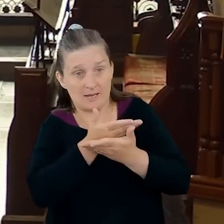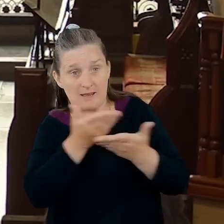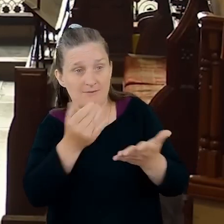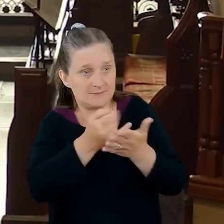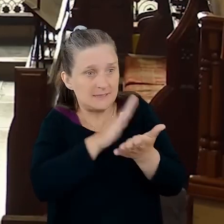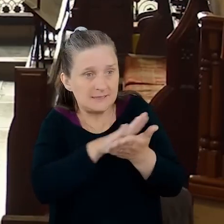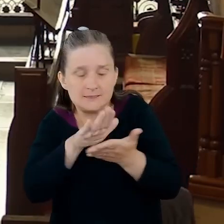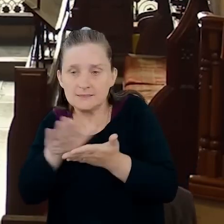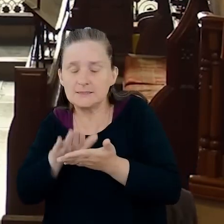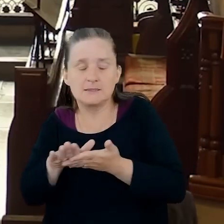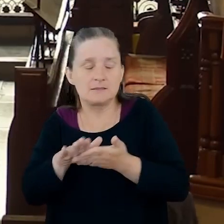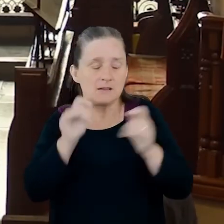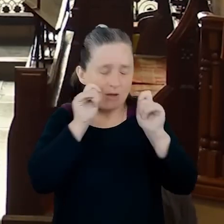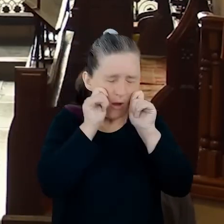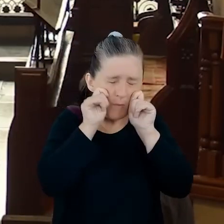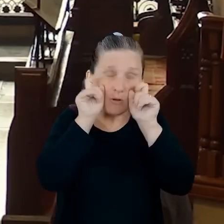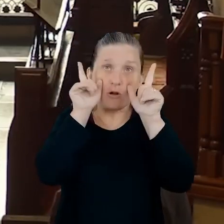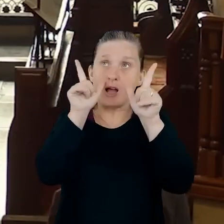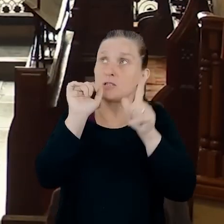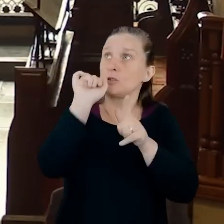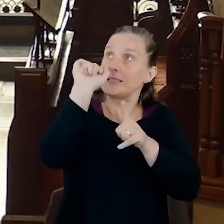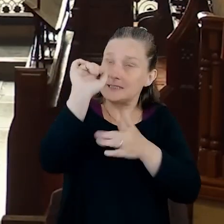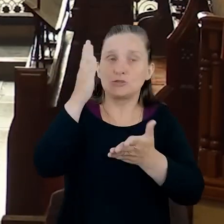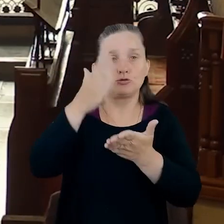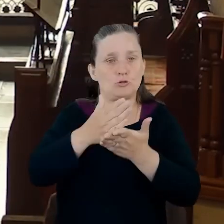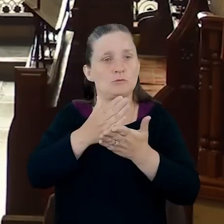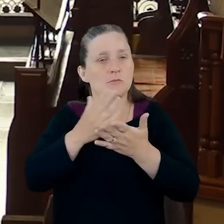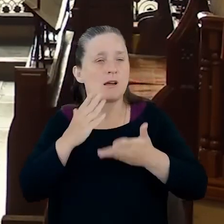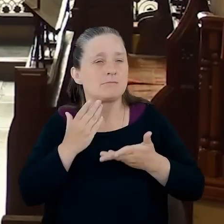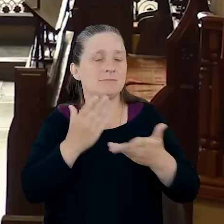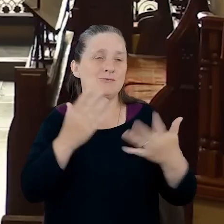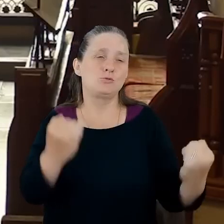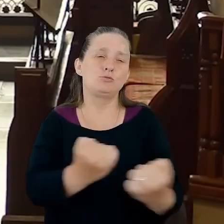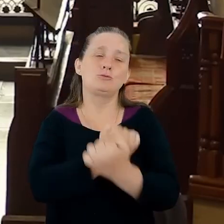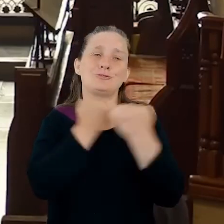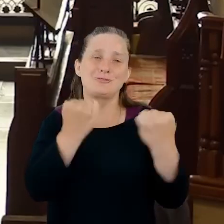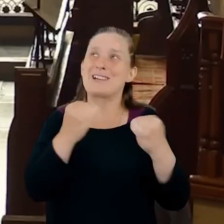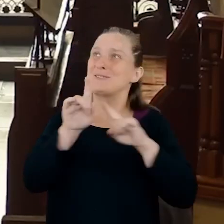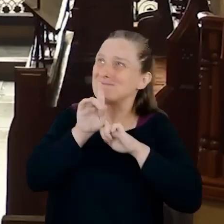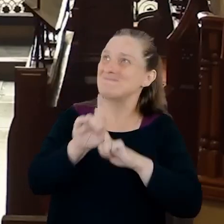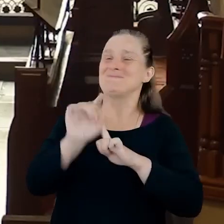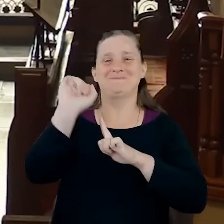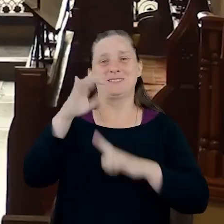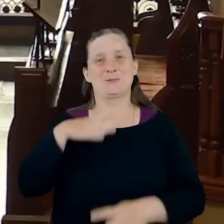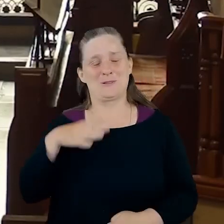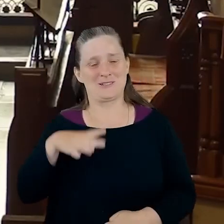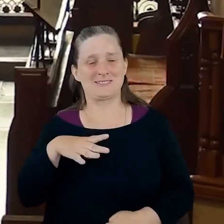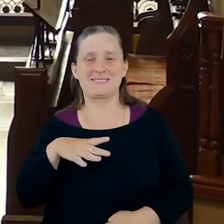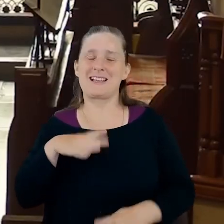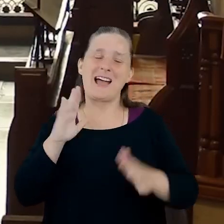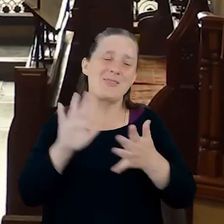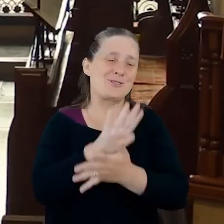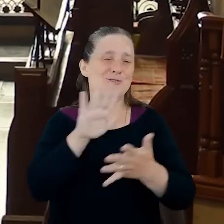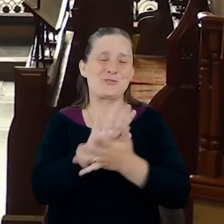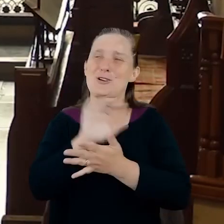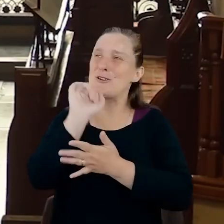open your eyes to God's truth, and strengthen you to do God's will, and give you the joy of his kingdom, through